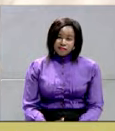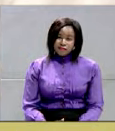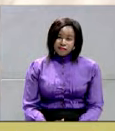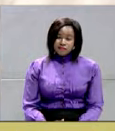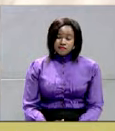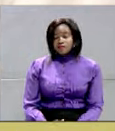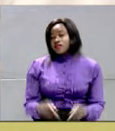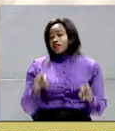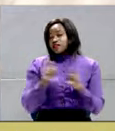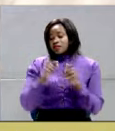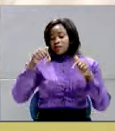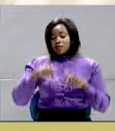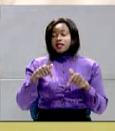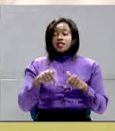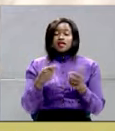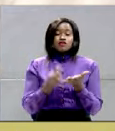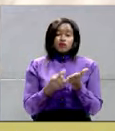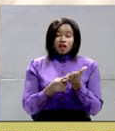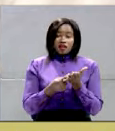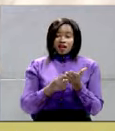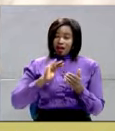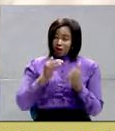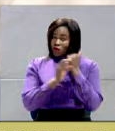Ate na wano mu nsi yaffe.